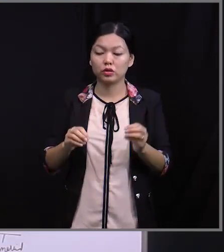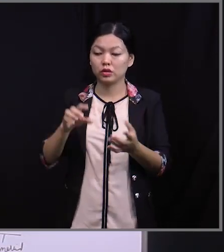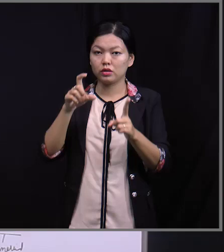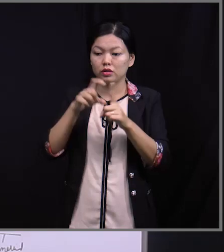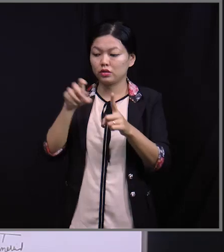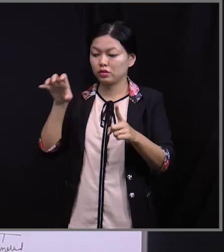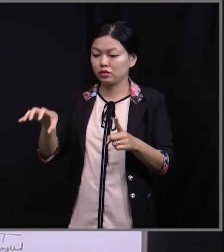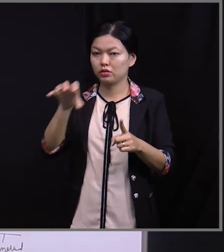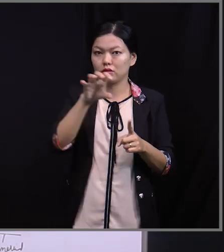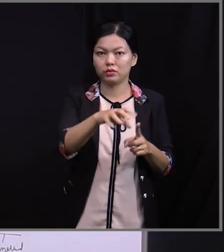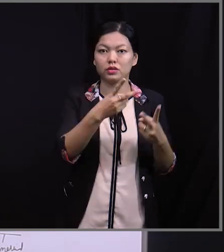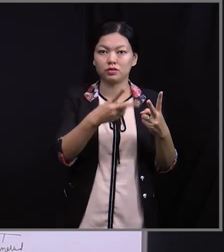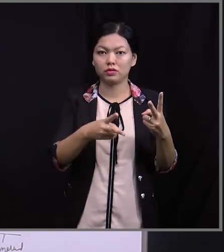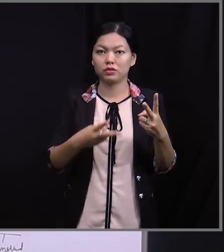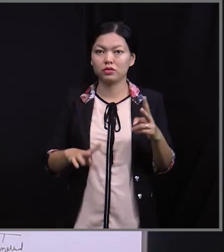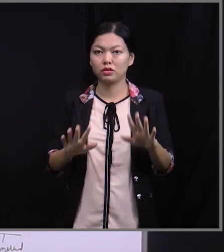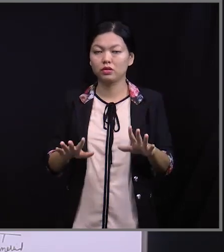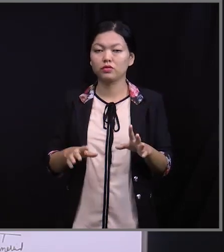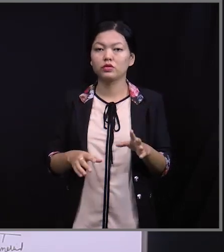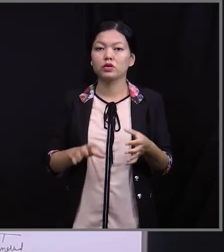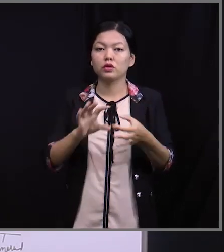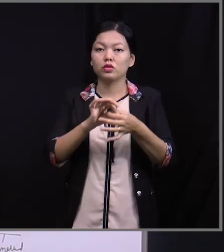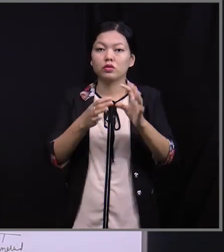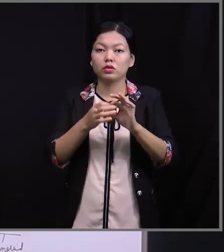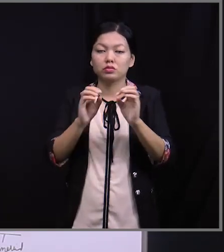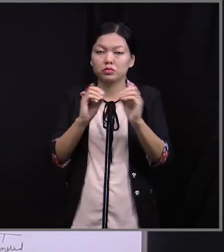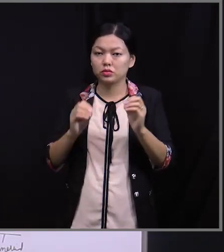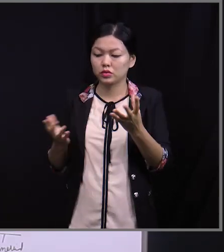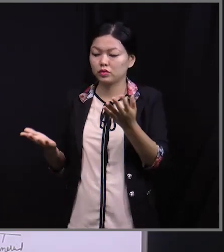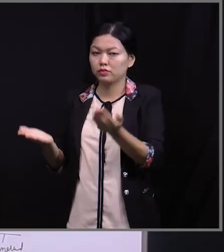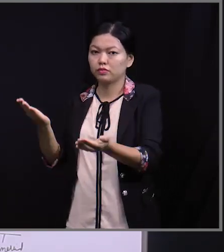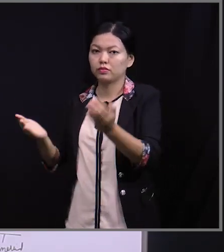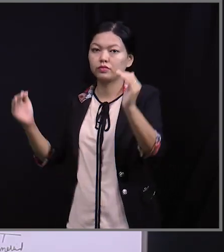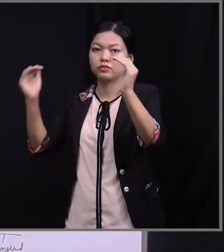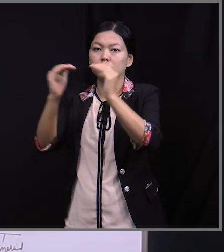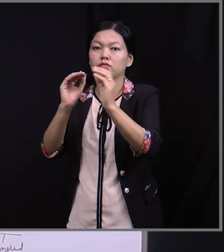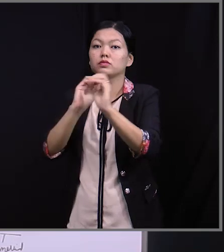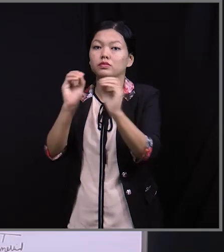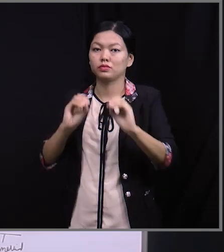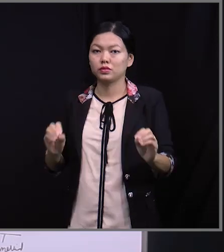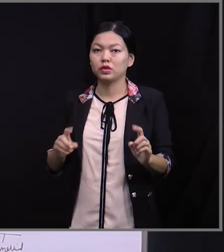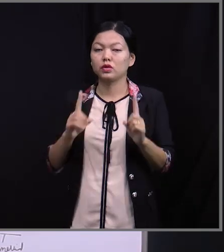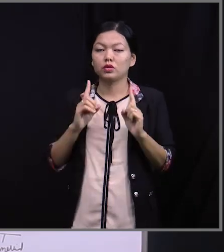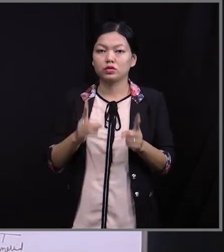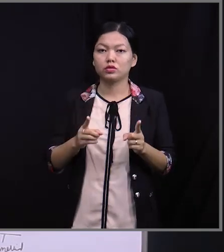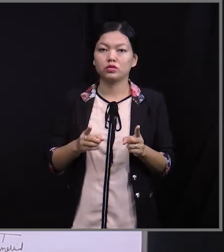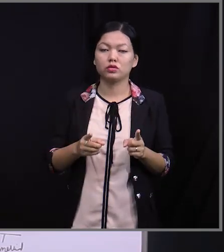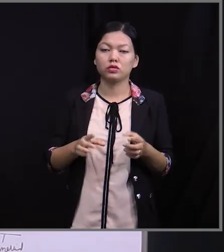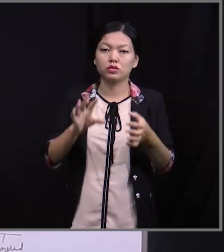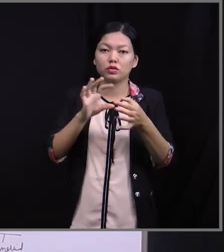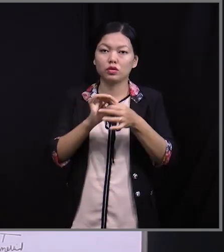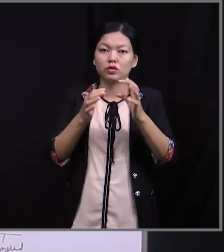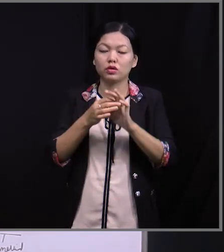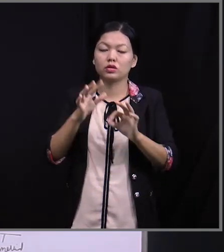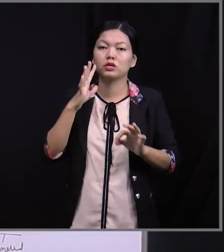entrepreneur tries to balance and bring coordination or communication to communication of